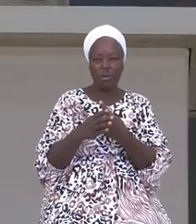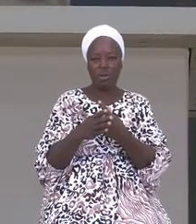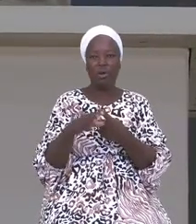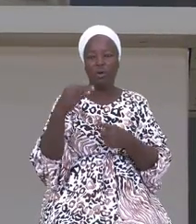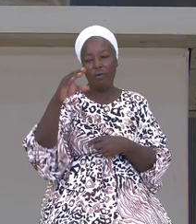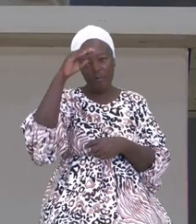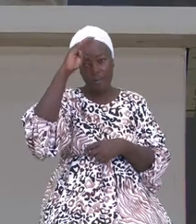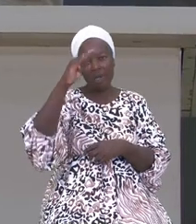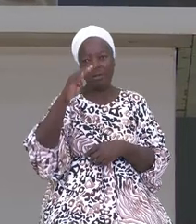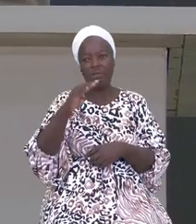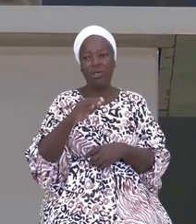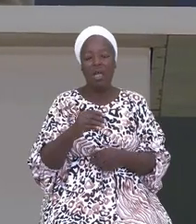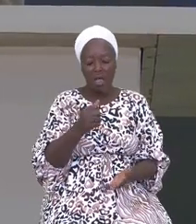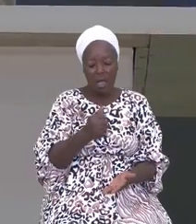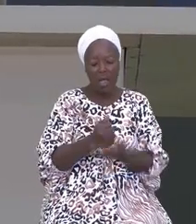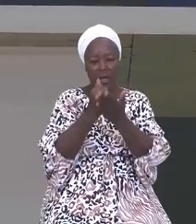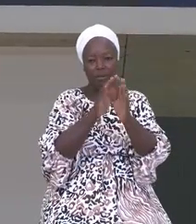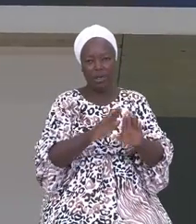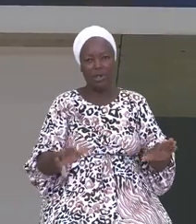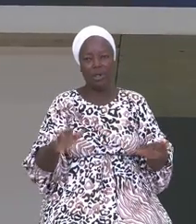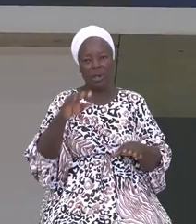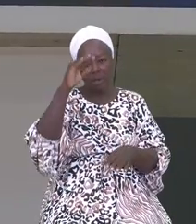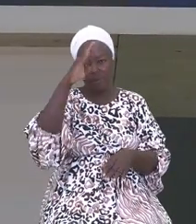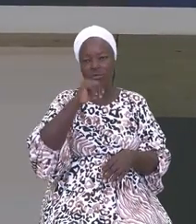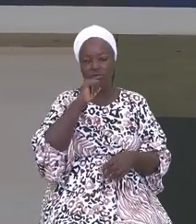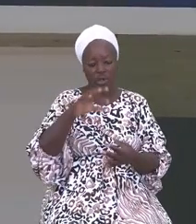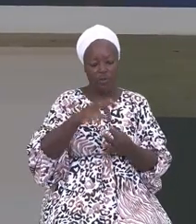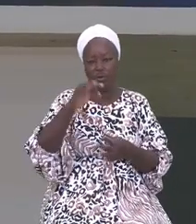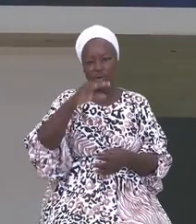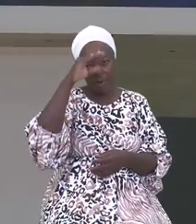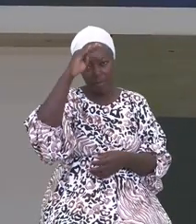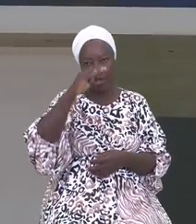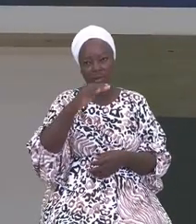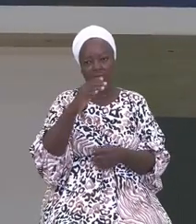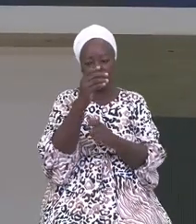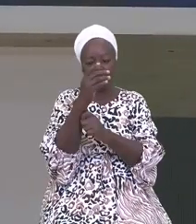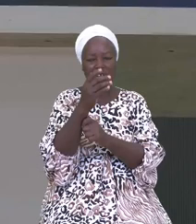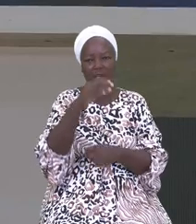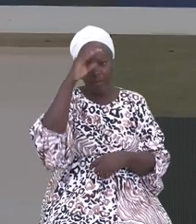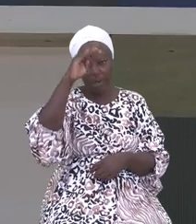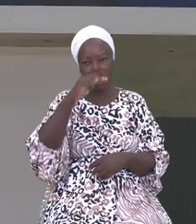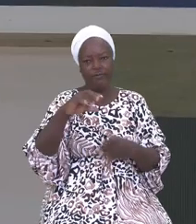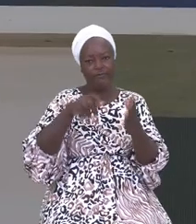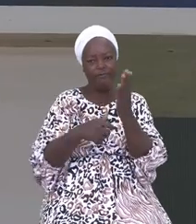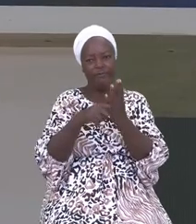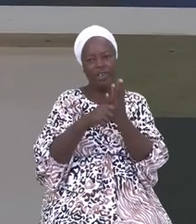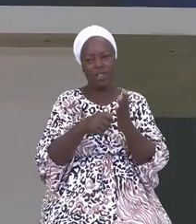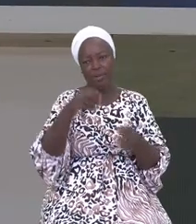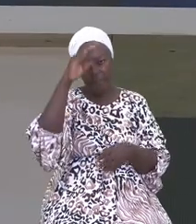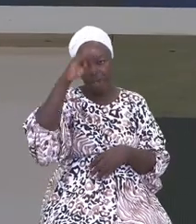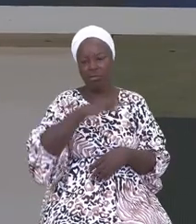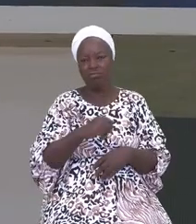man, helpless man, unspiritual man, carnal man, fleshly man, ordinary